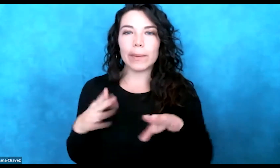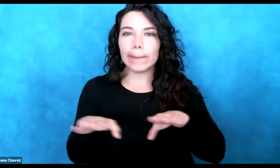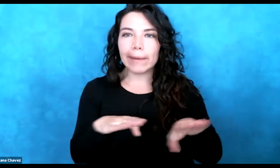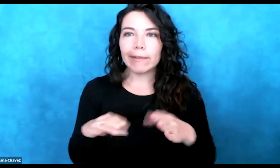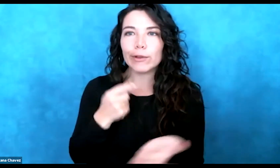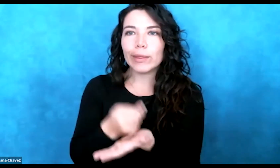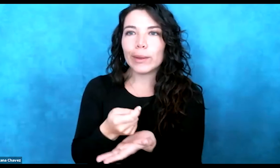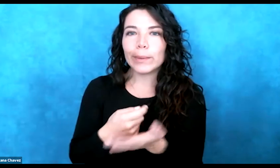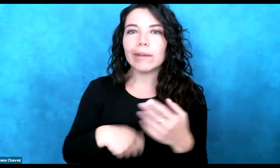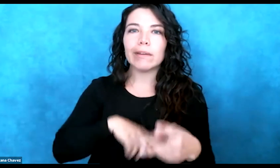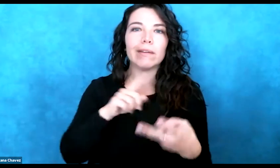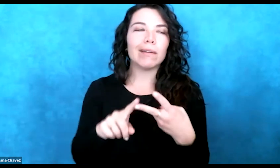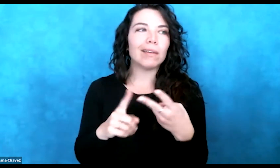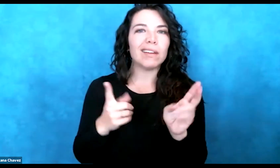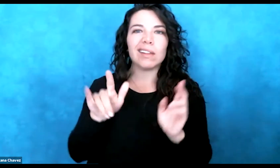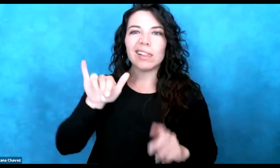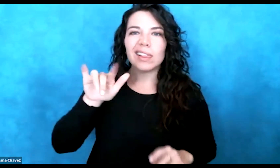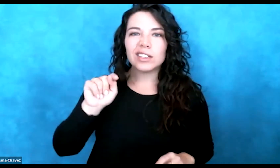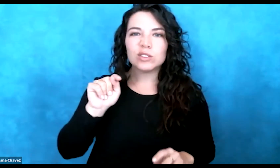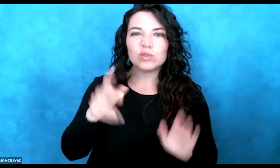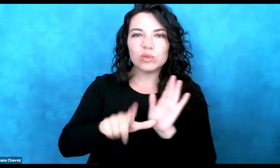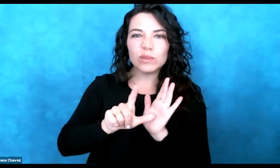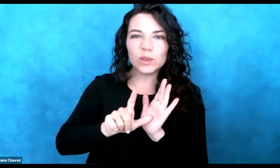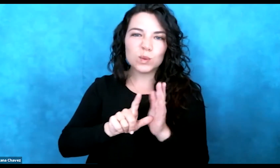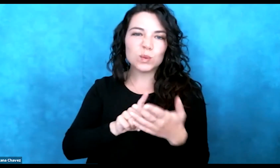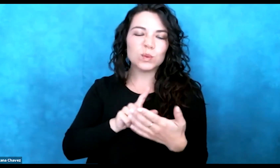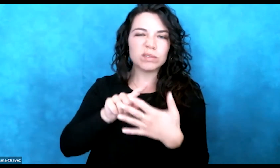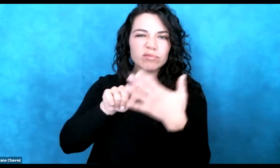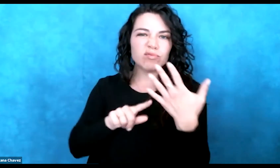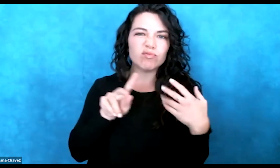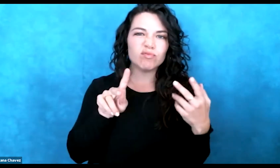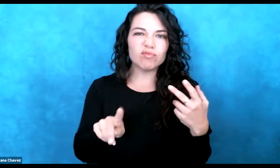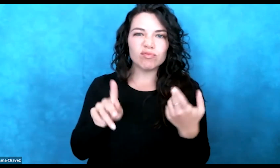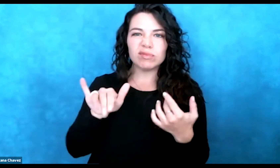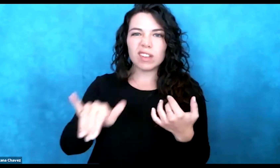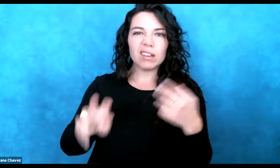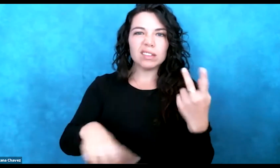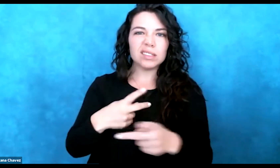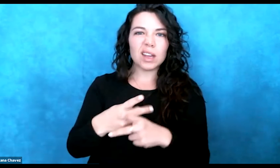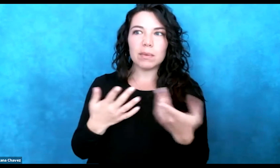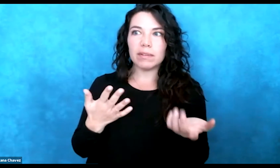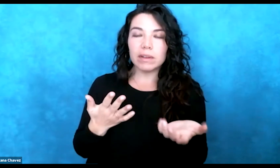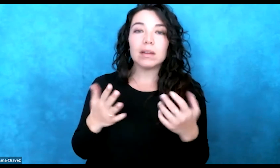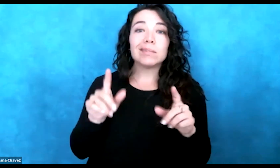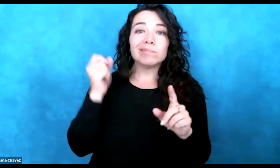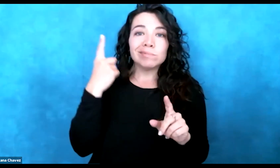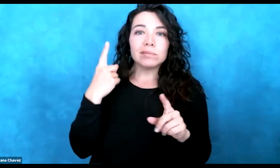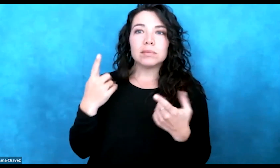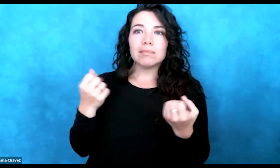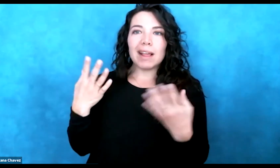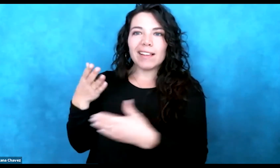at literature reviews and what works there, if a lot of the success of these interventions hinges on the relationship between